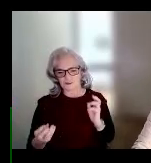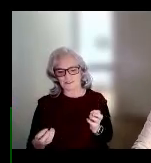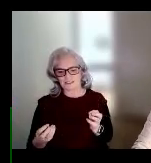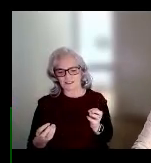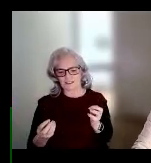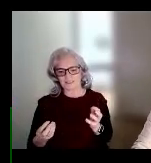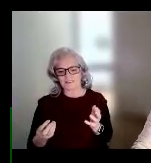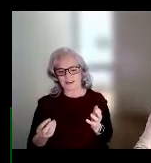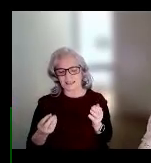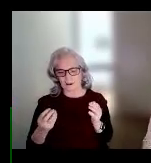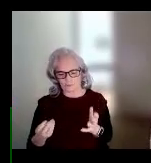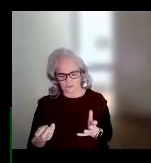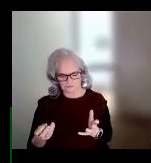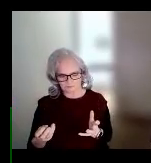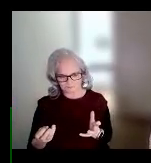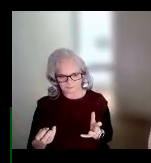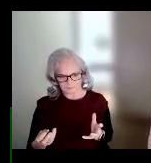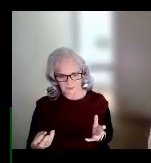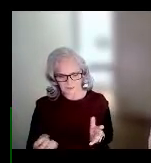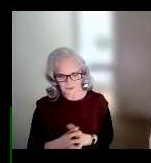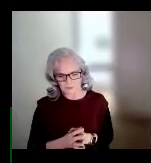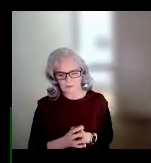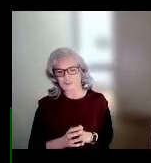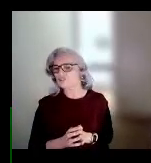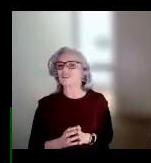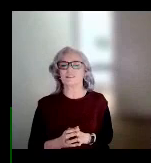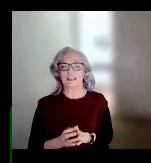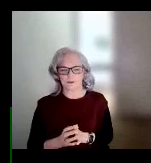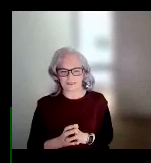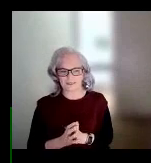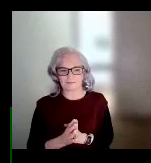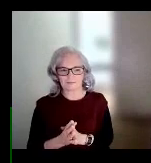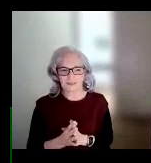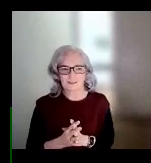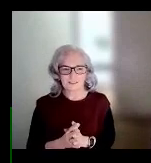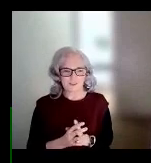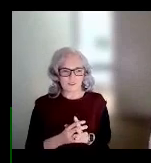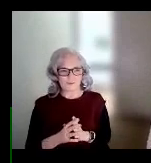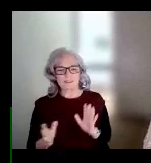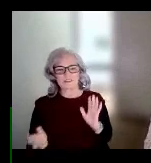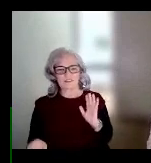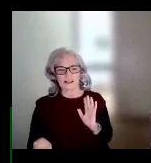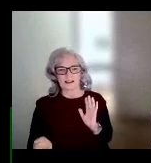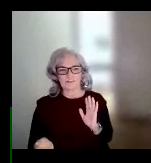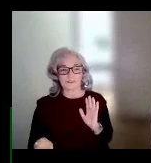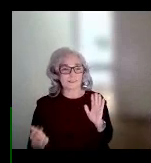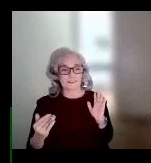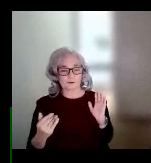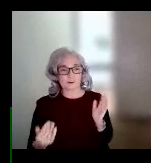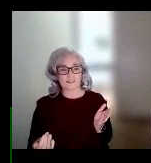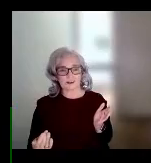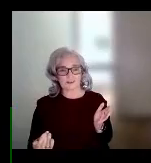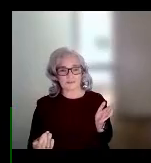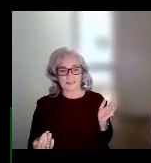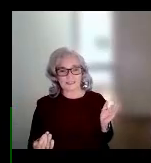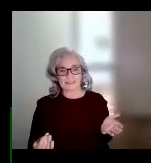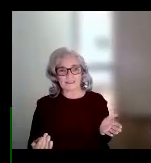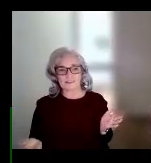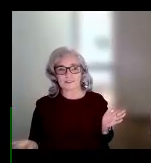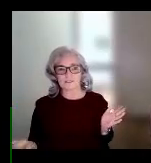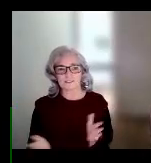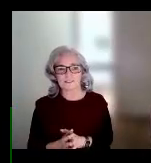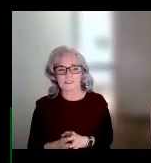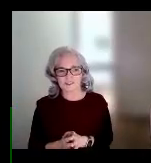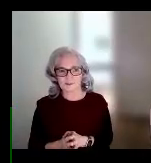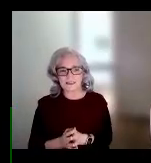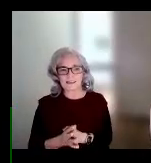are producing things that help to bridge these inequities. So the first one is, this is the project that I've been leading,